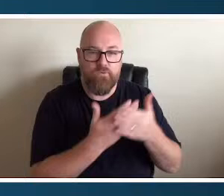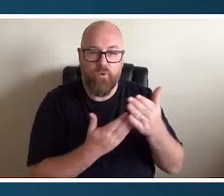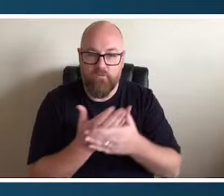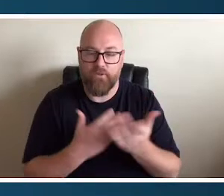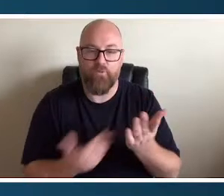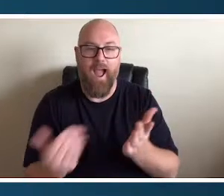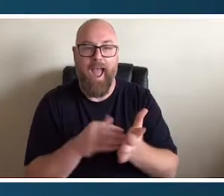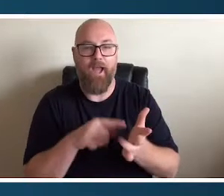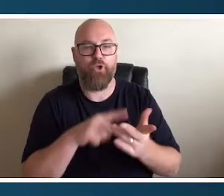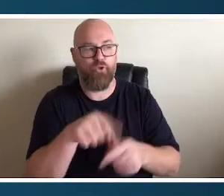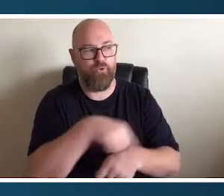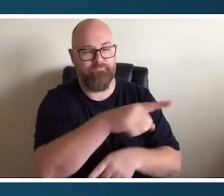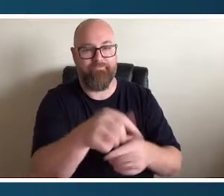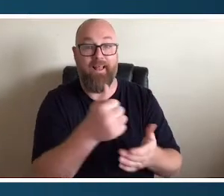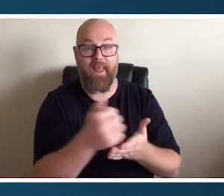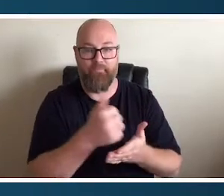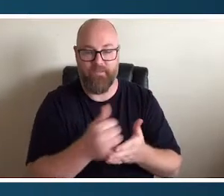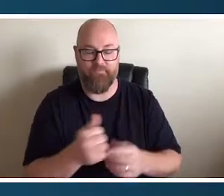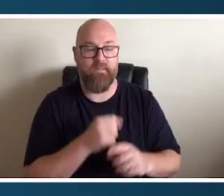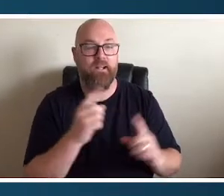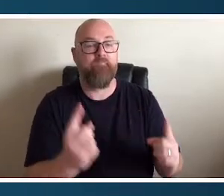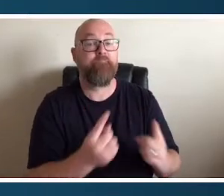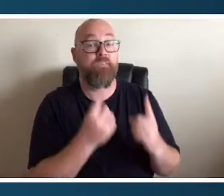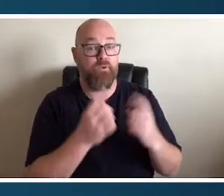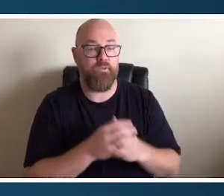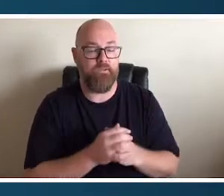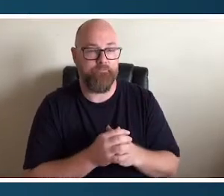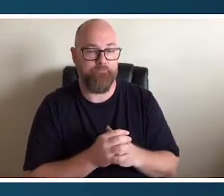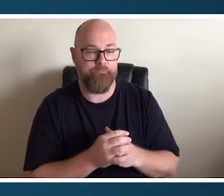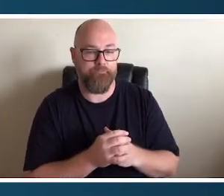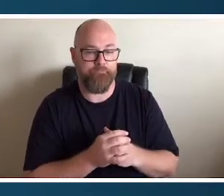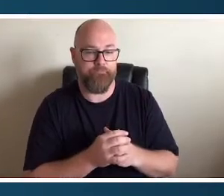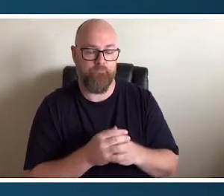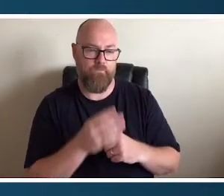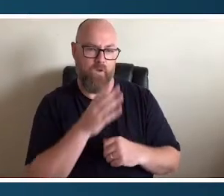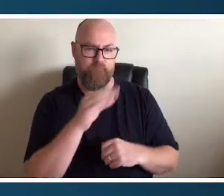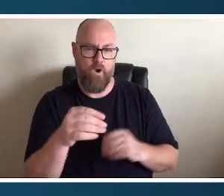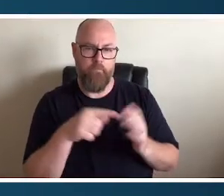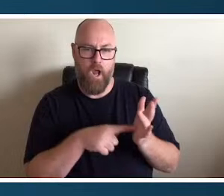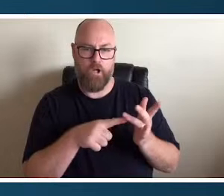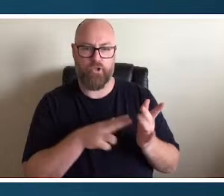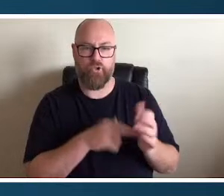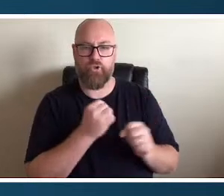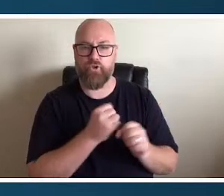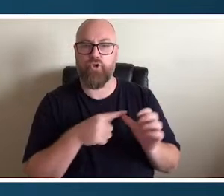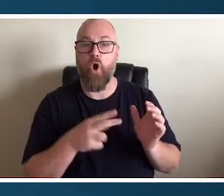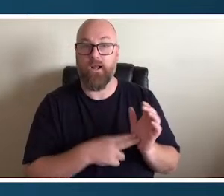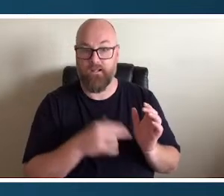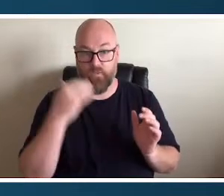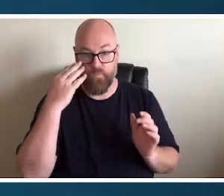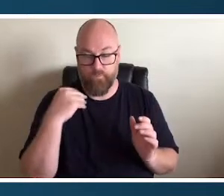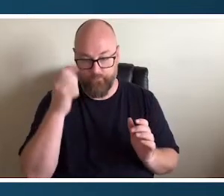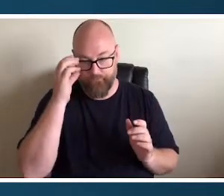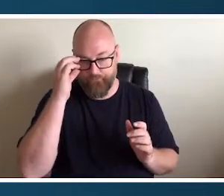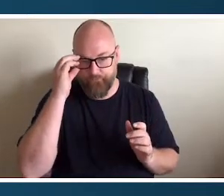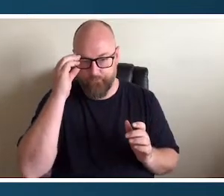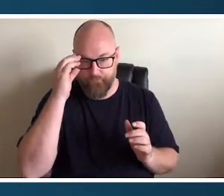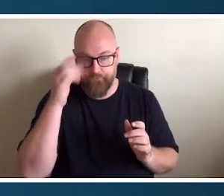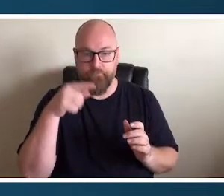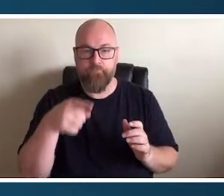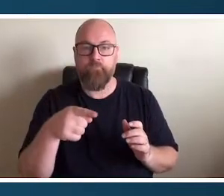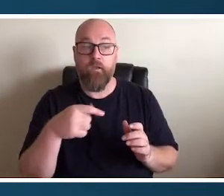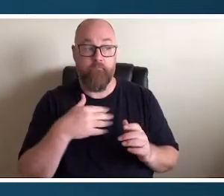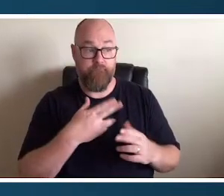these numbers. The first quote is from a Tongan female seasonal workers. She said, "For me and my